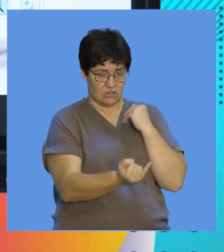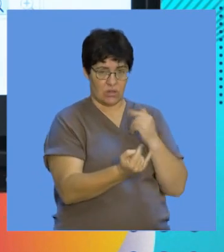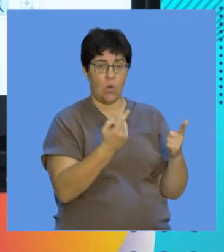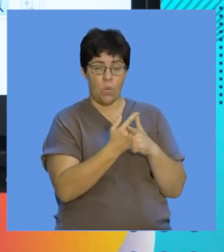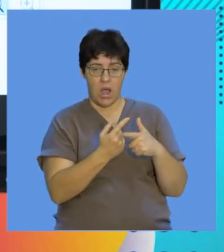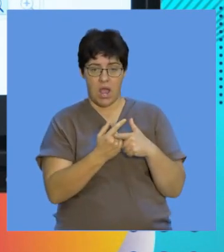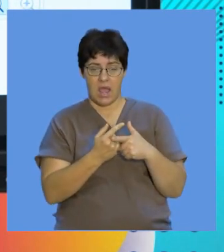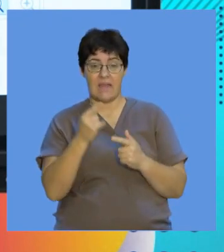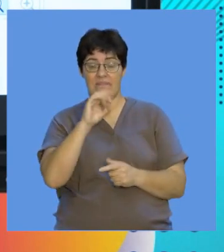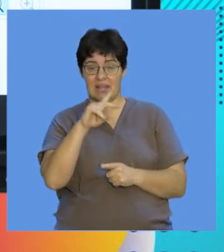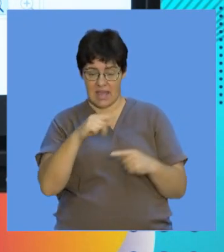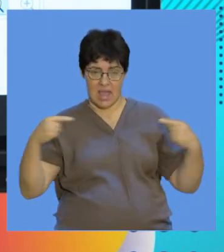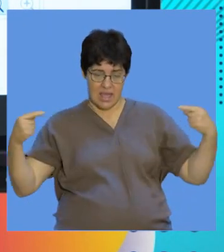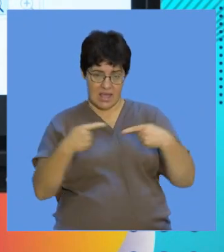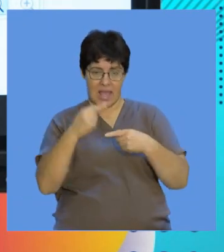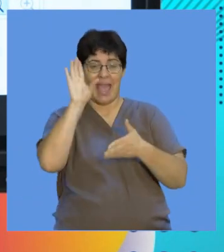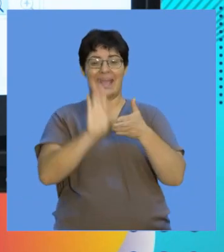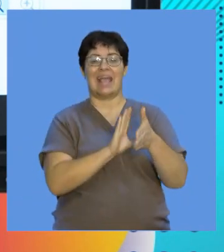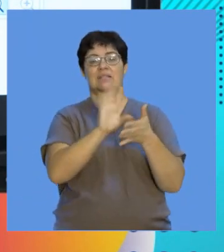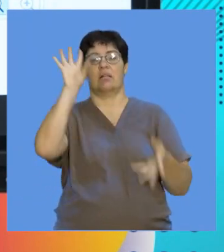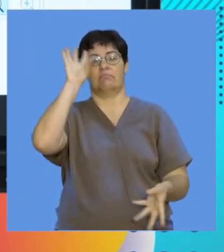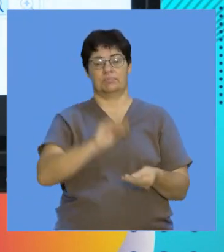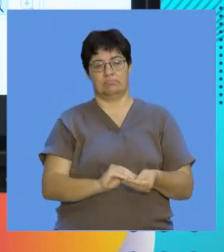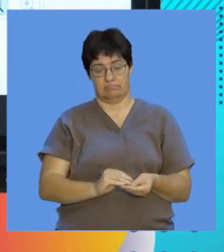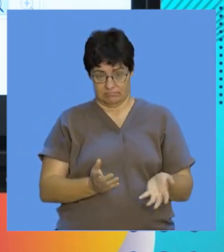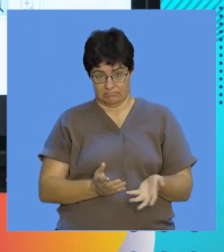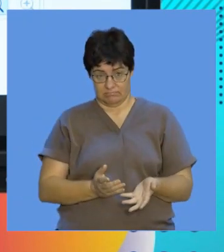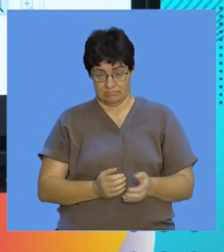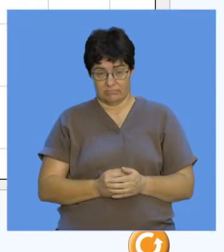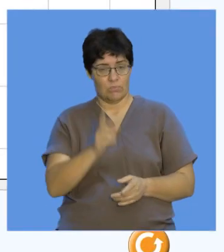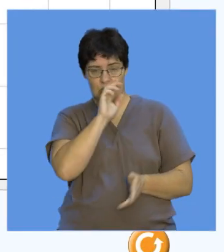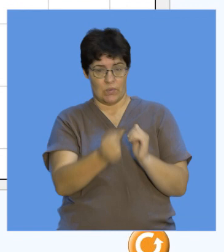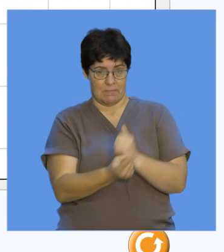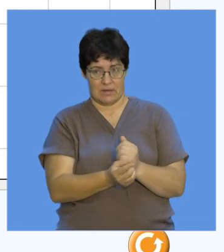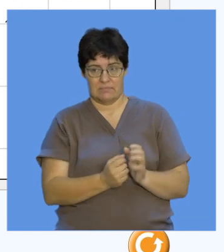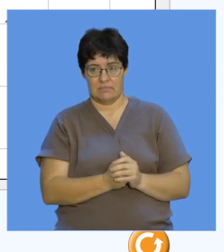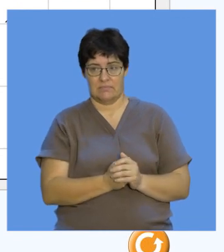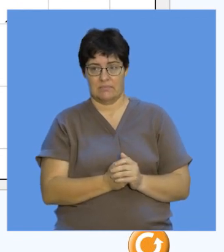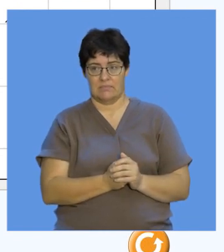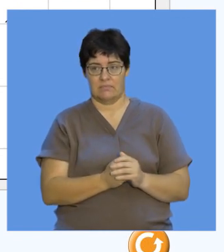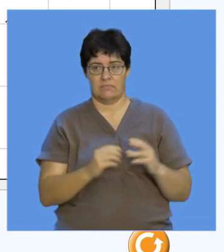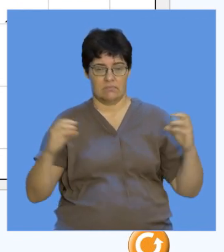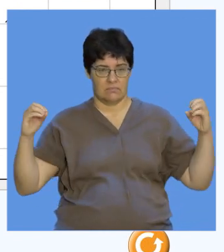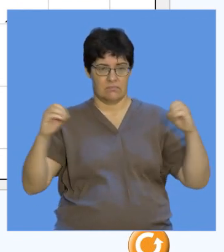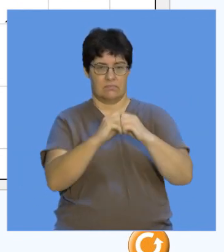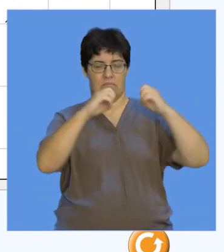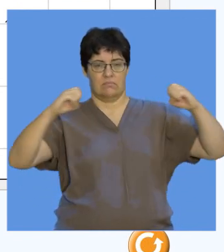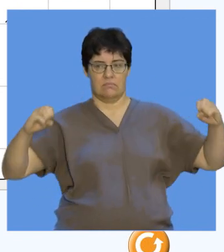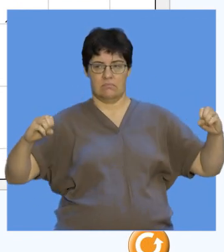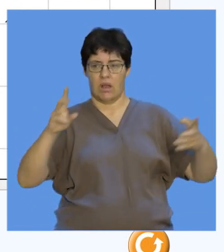they cancel, the total cancels out. Let's see what happens. Oh, look at